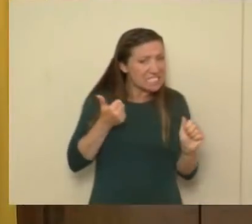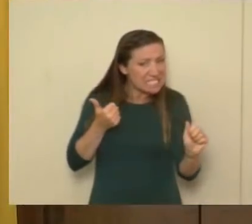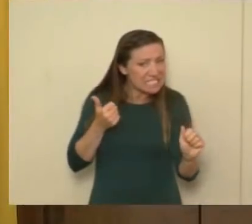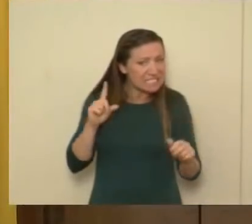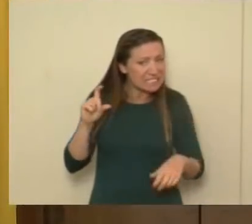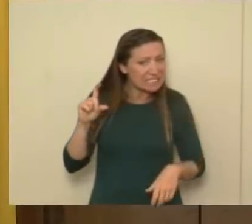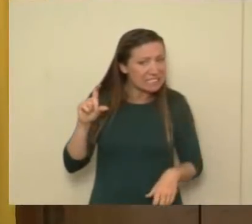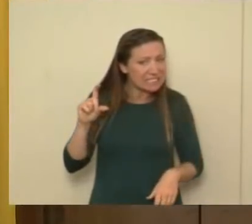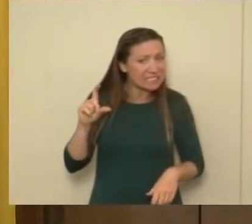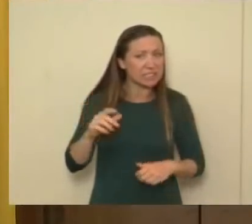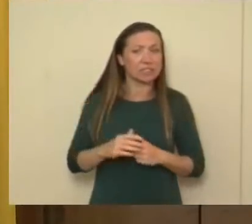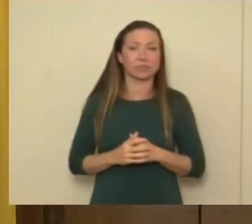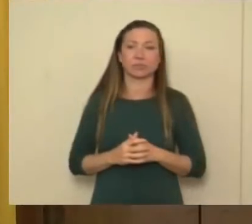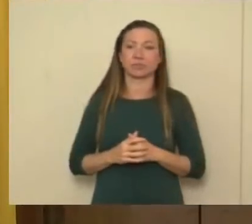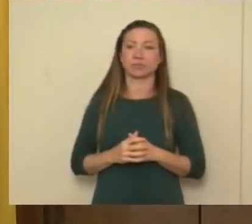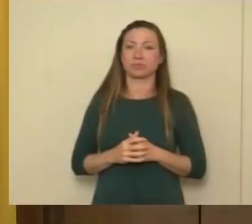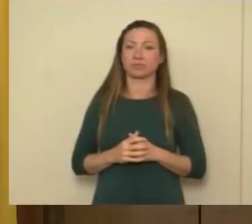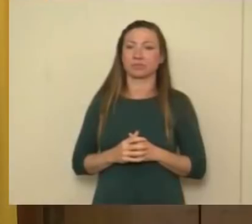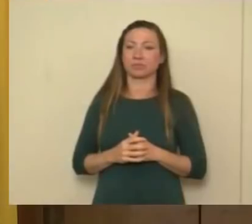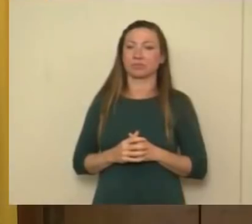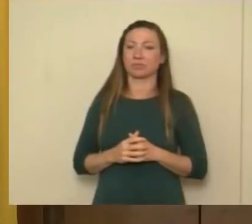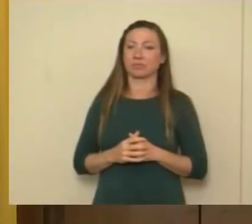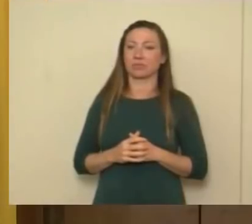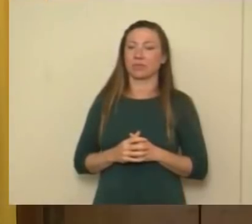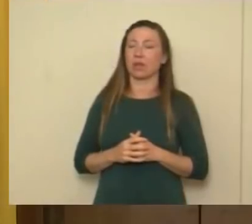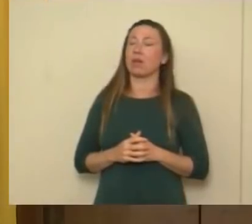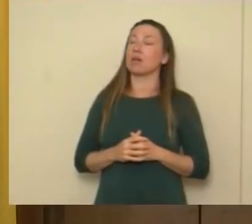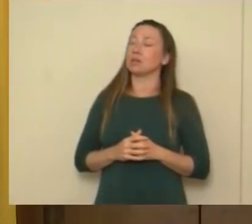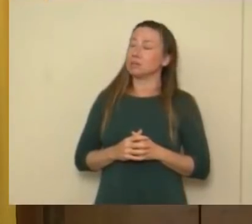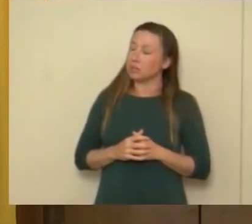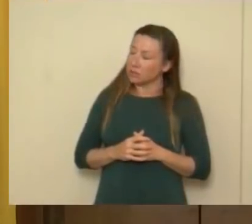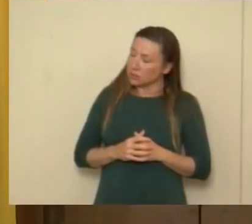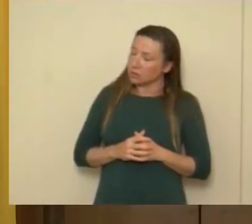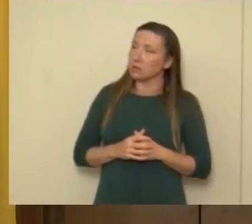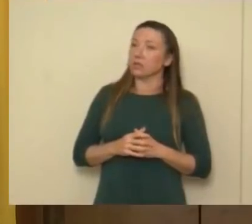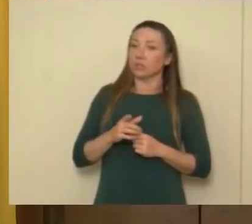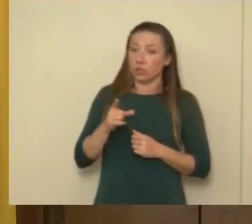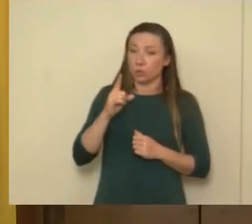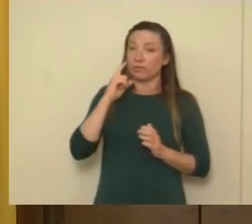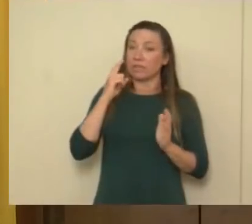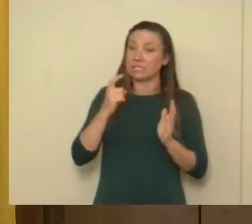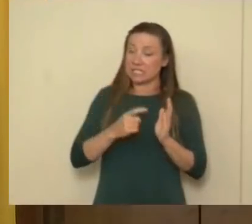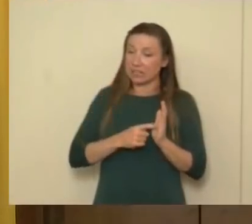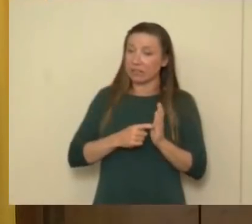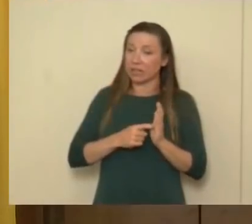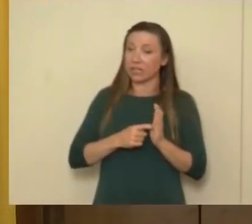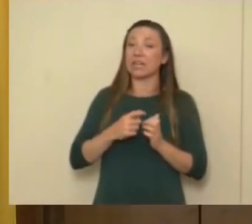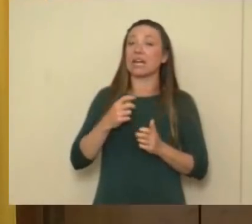So you have identified what is a problematic inequity, and I